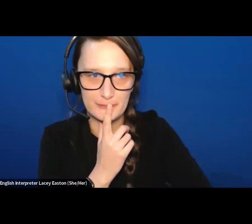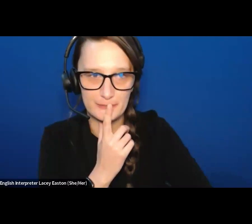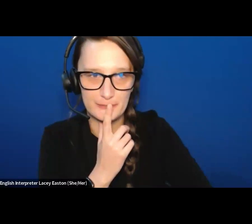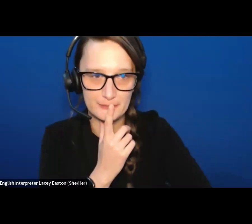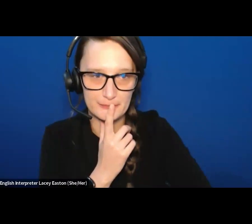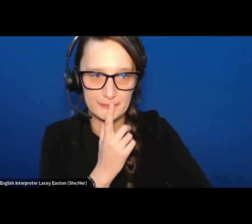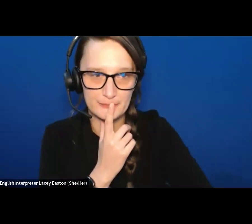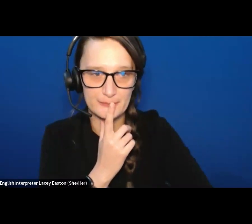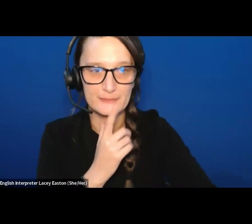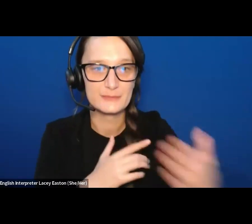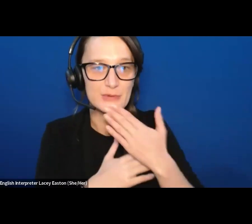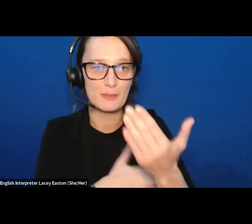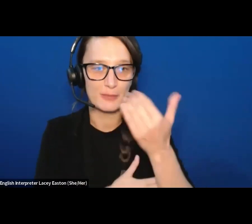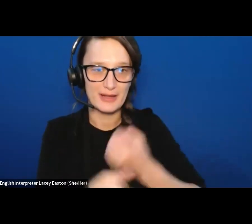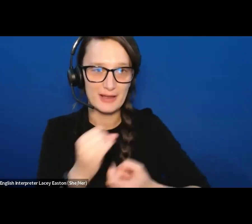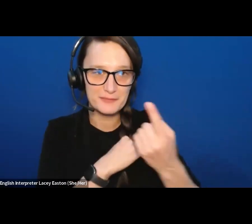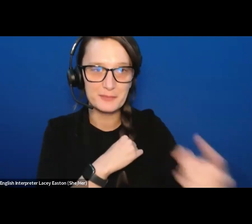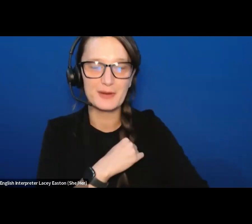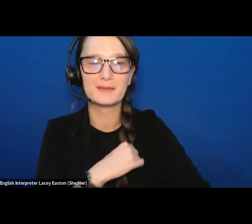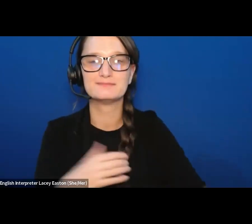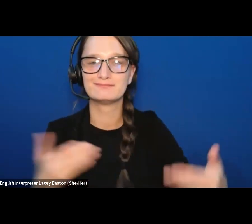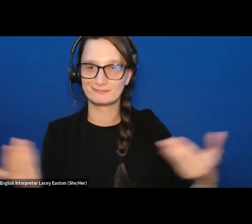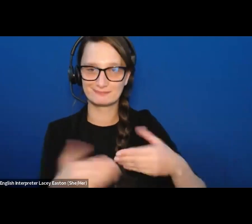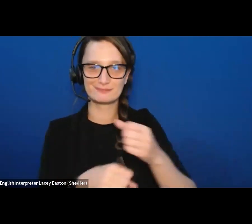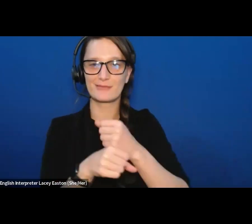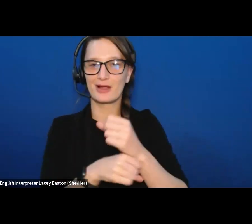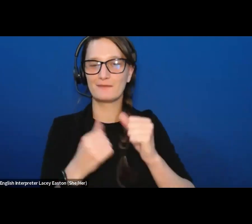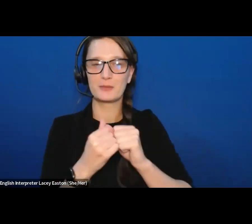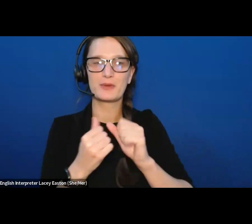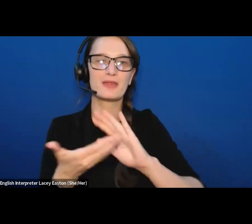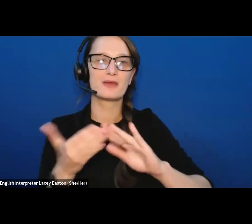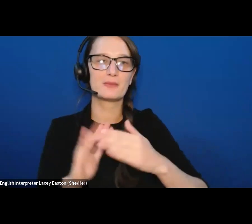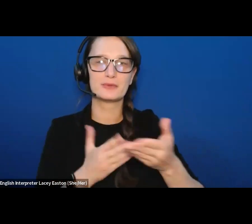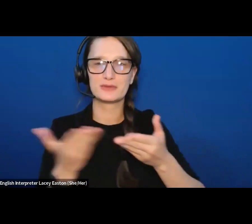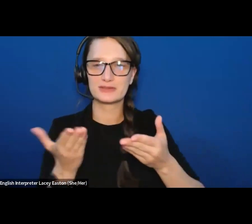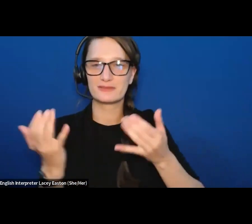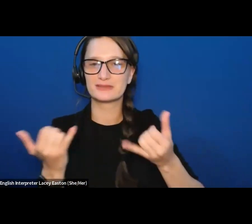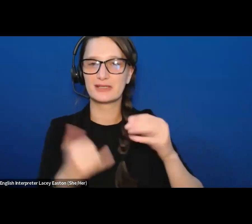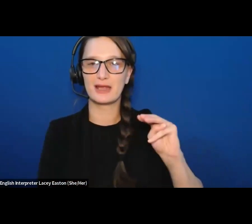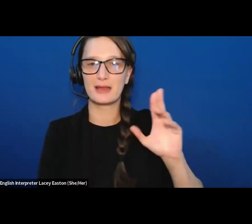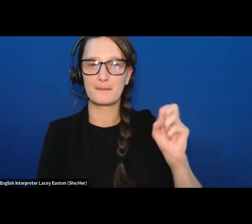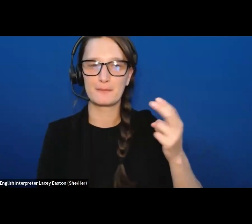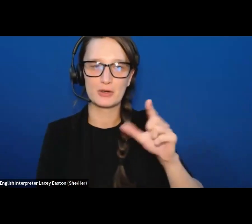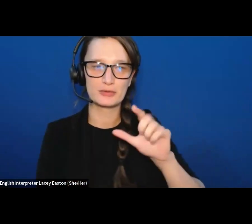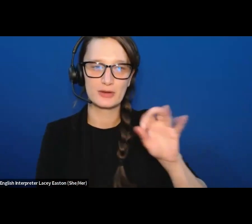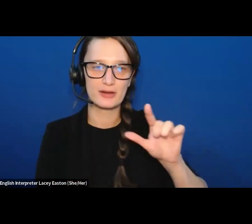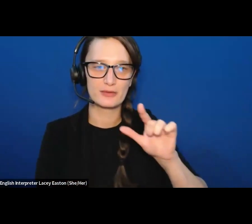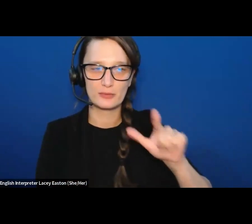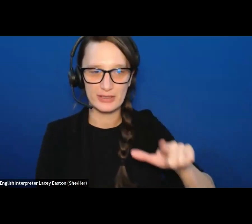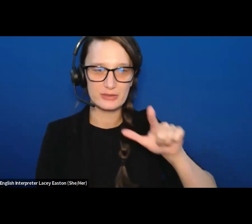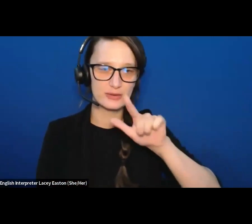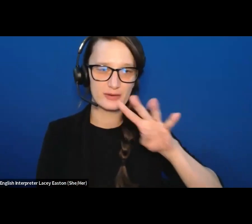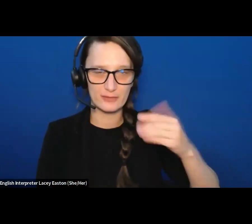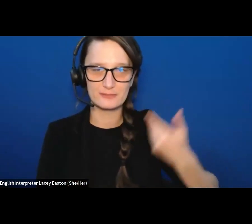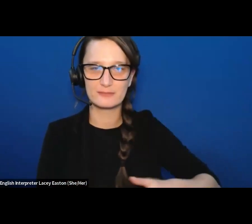All right, good morning, folks. This is Coffee with Community Services. This is March 29th, 2024. My name is John Decker, the Director